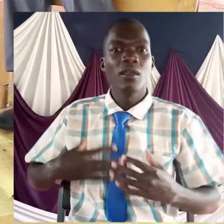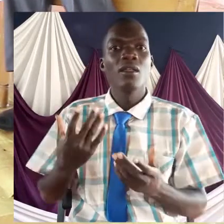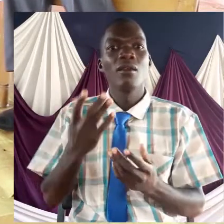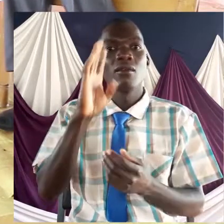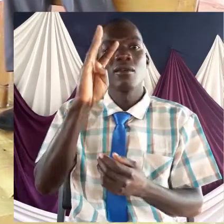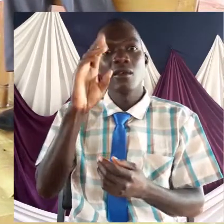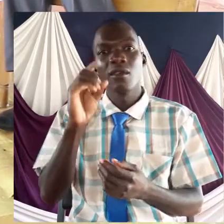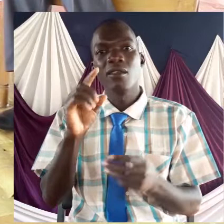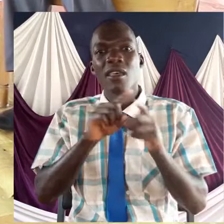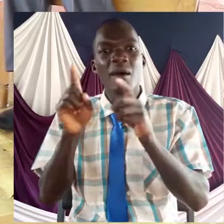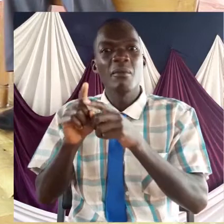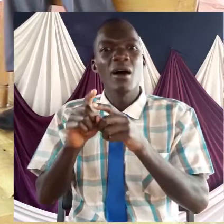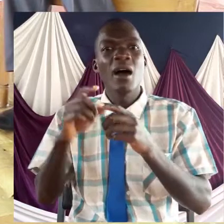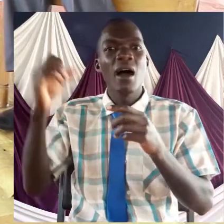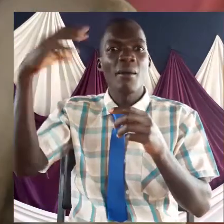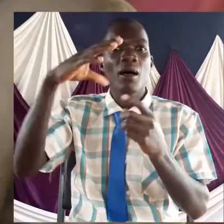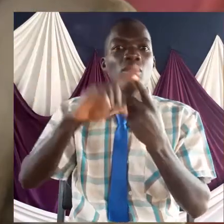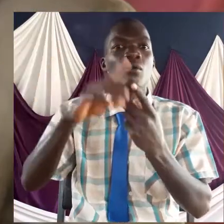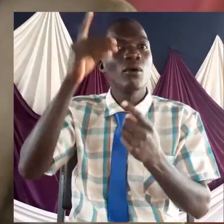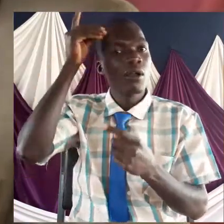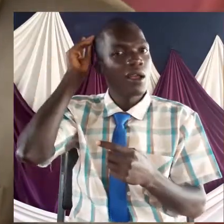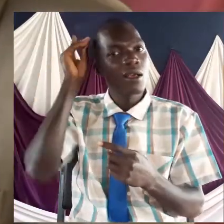The same applies to Daniel 8.